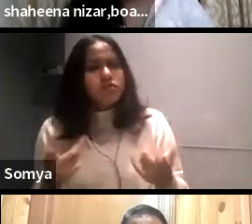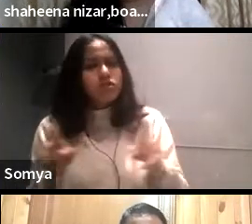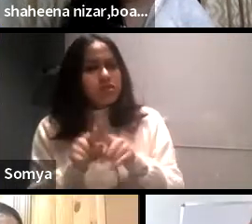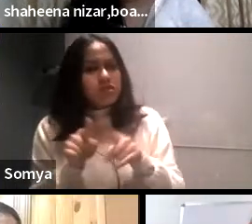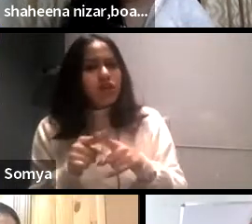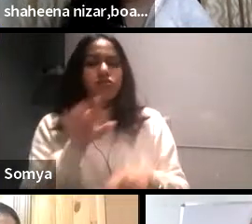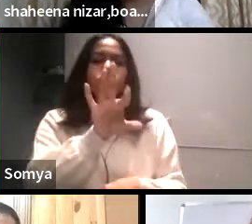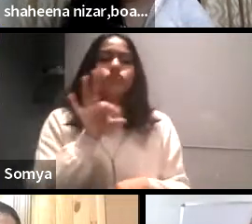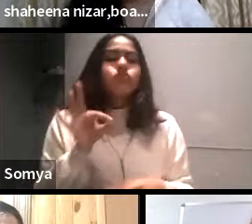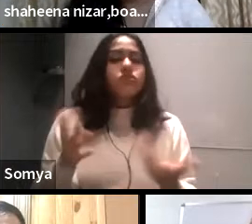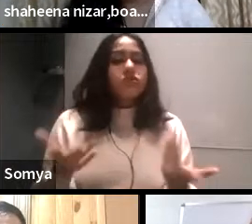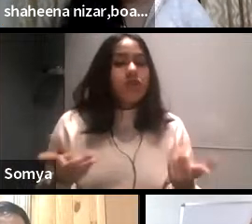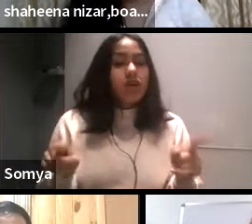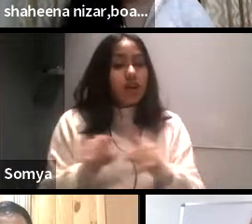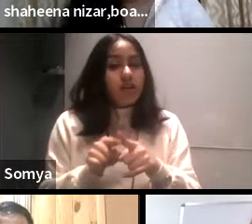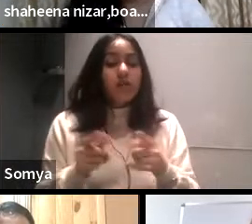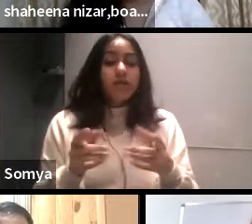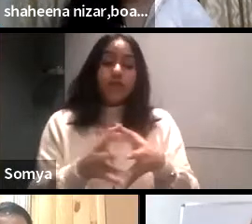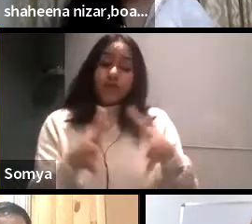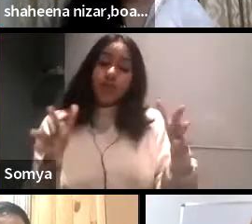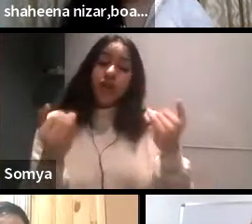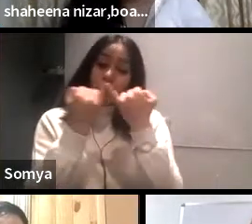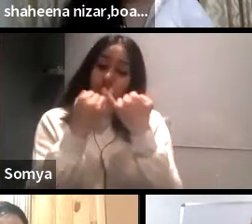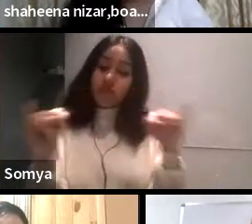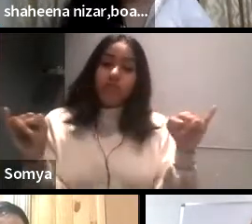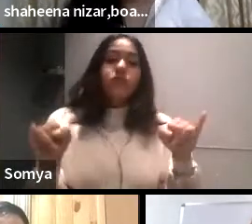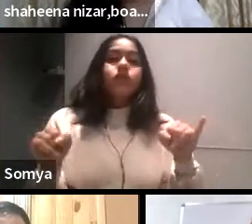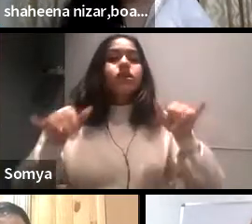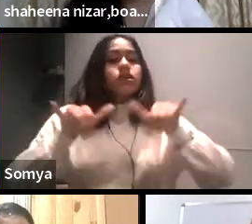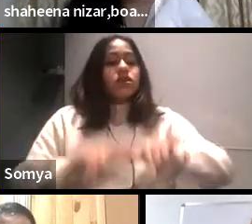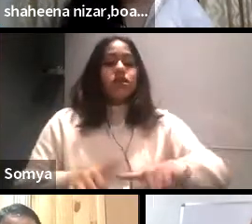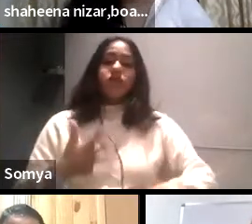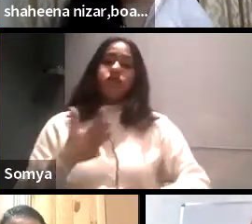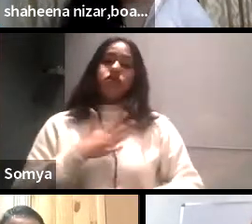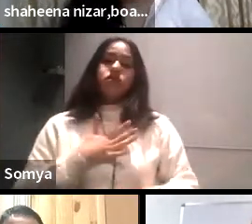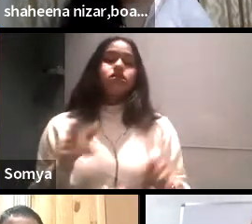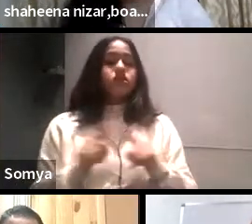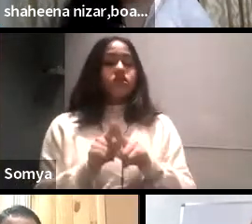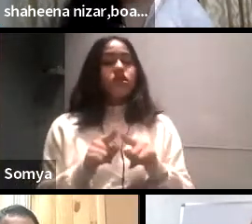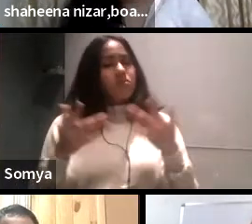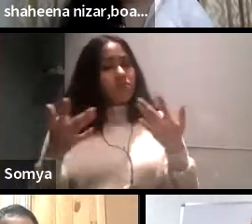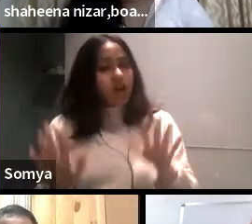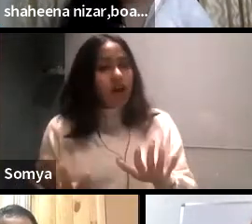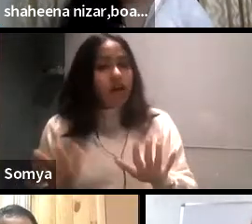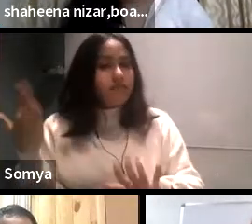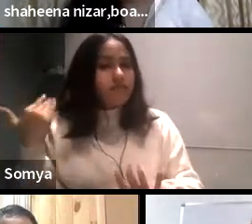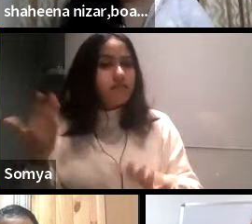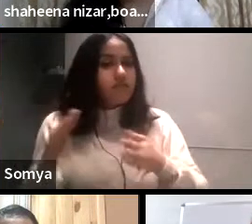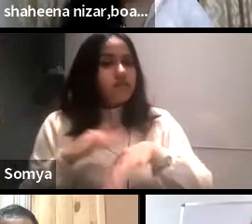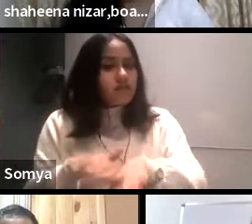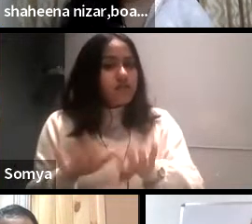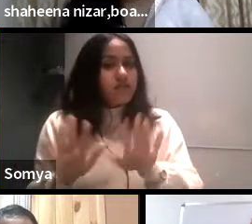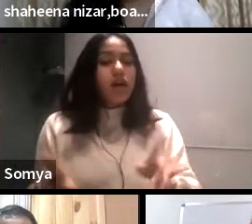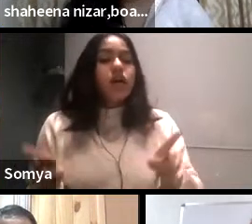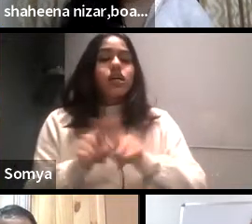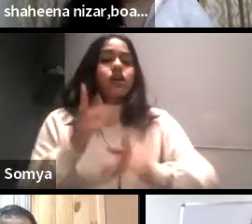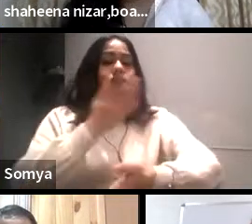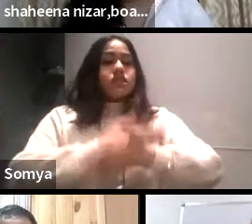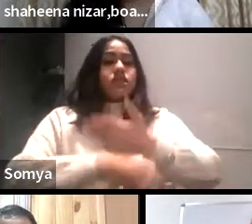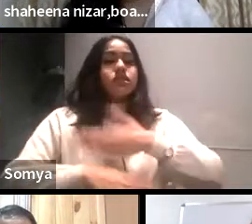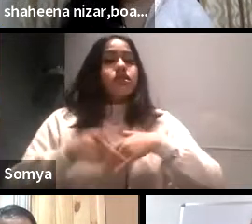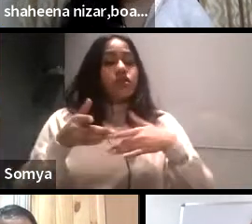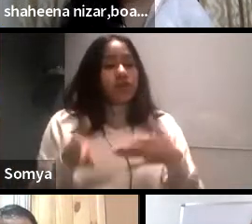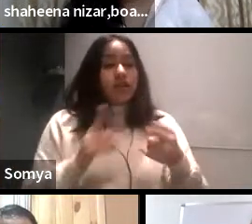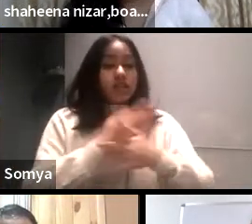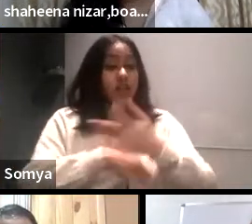so vital independent living. This is already there. Now, Sarthak, we have to go